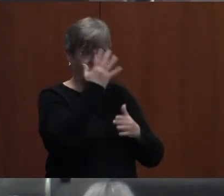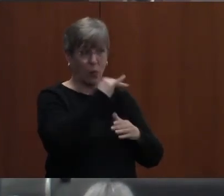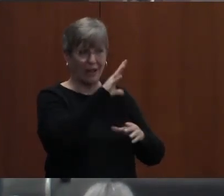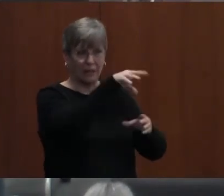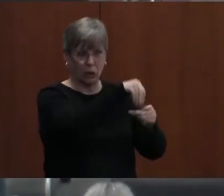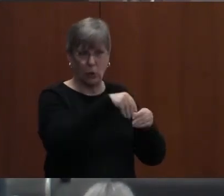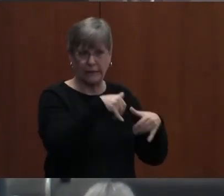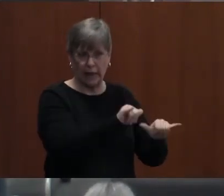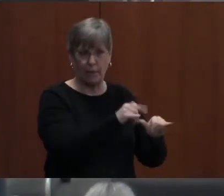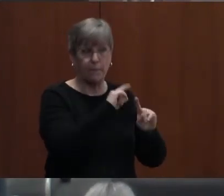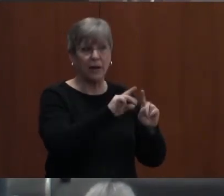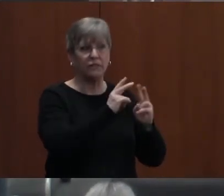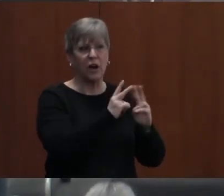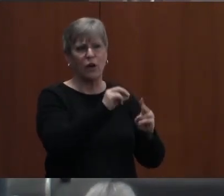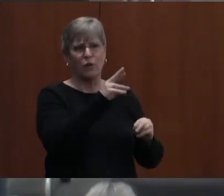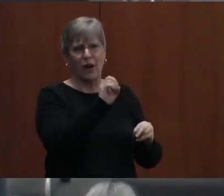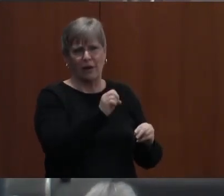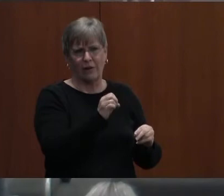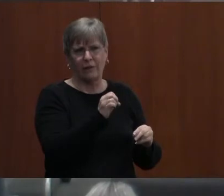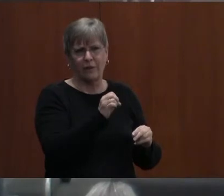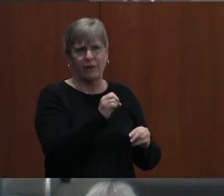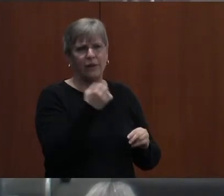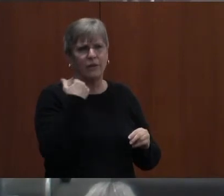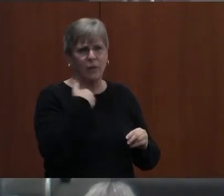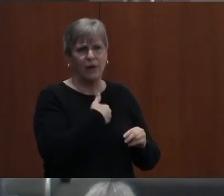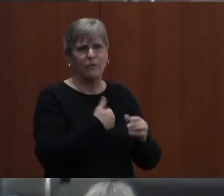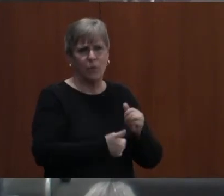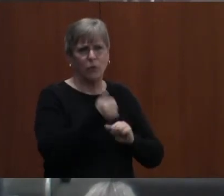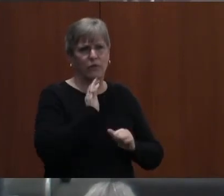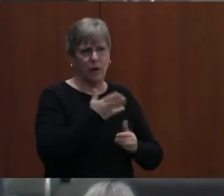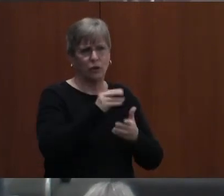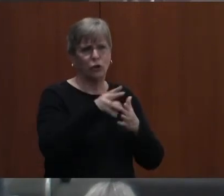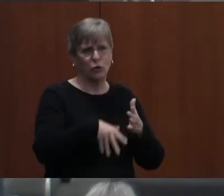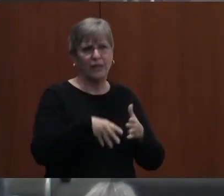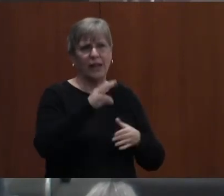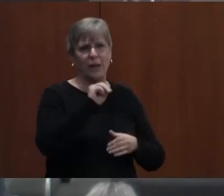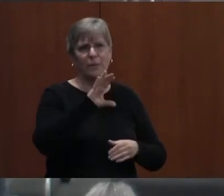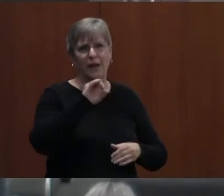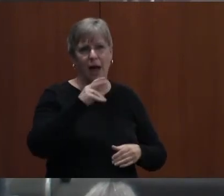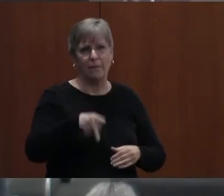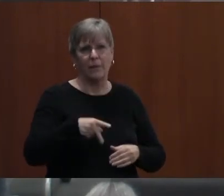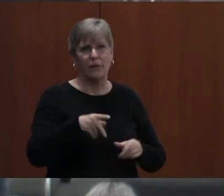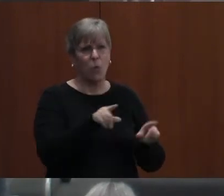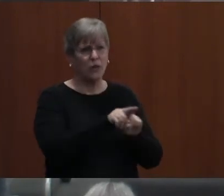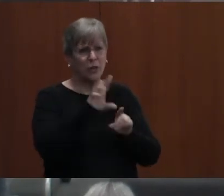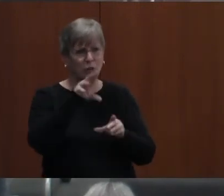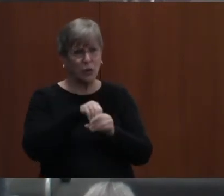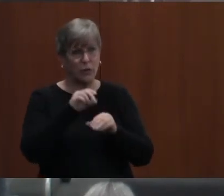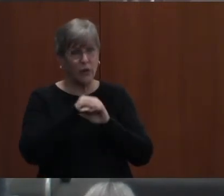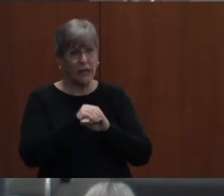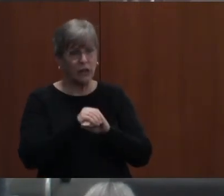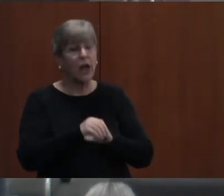still included in there. But it's very rare that we have, the majority of our students are now MCAP. Well, it's also included for English. Yes,